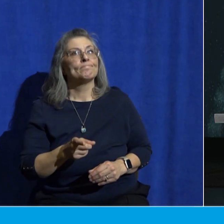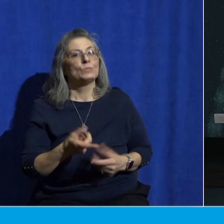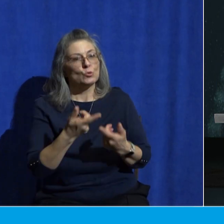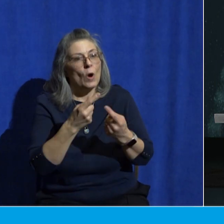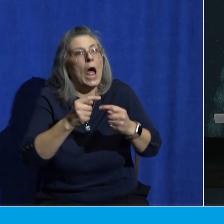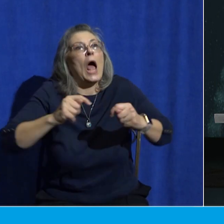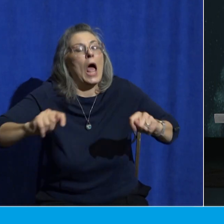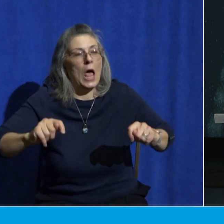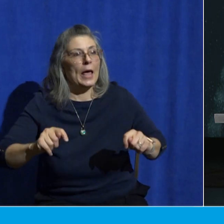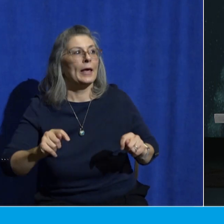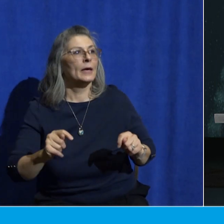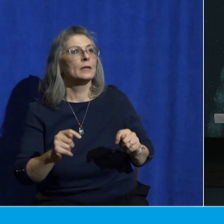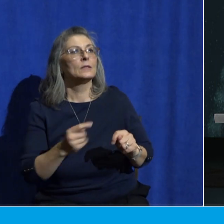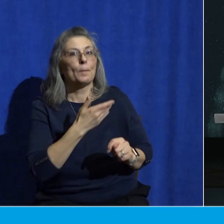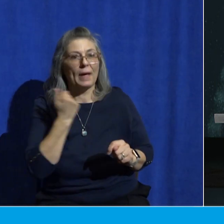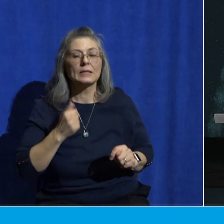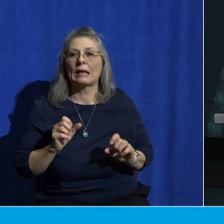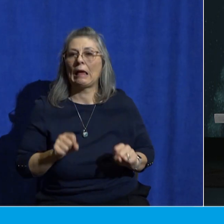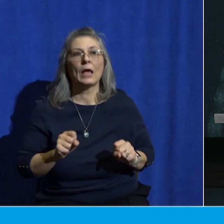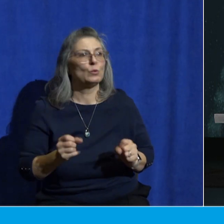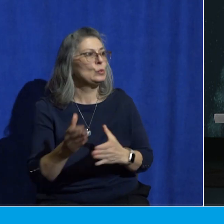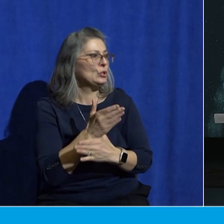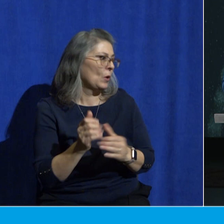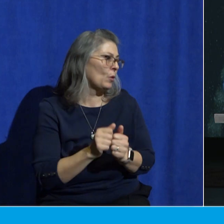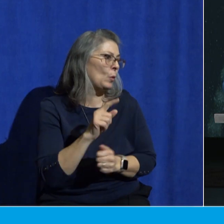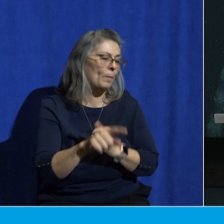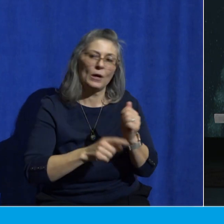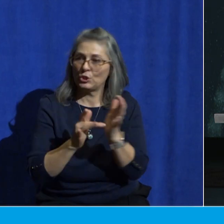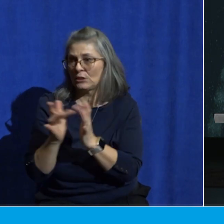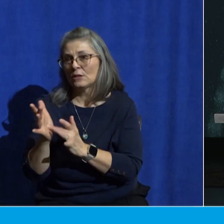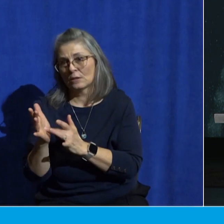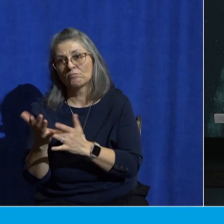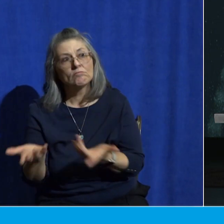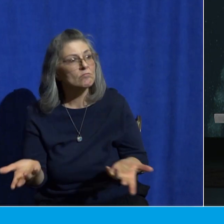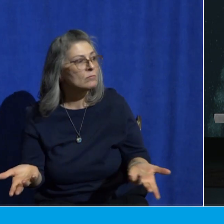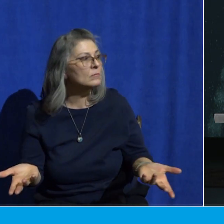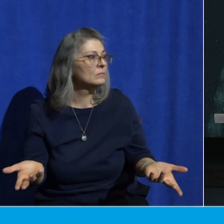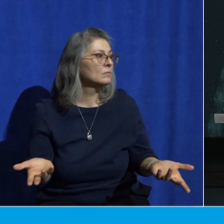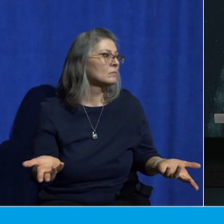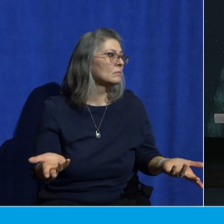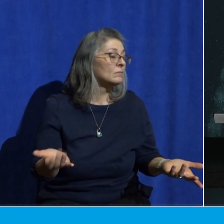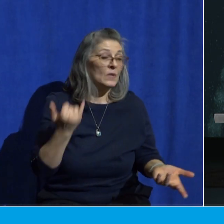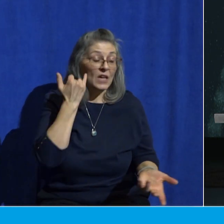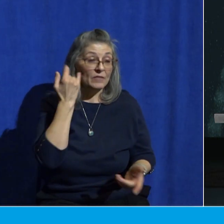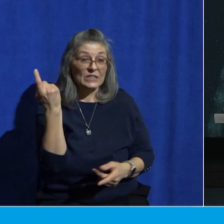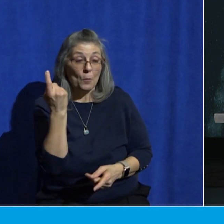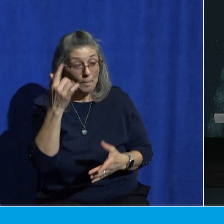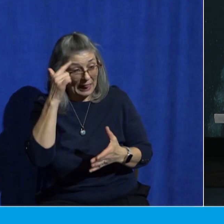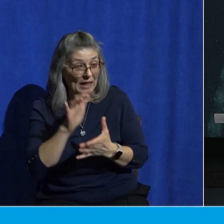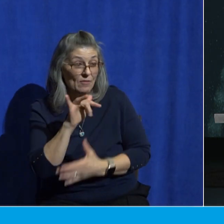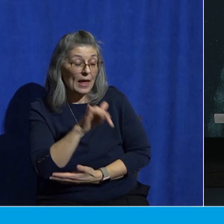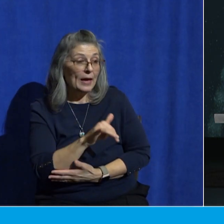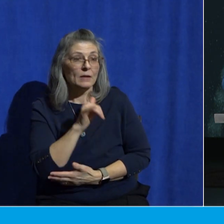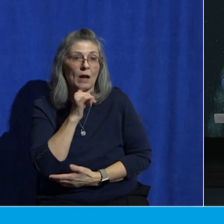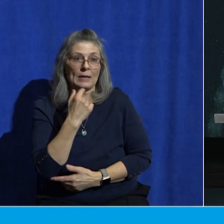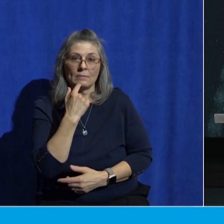you to hear that, at least. Like, if somebody believes that and doesn't share